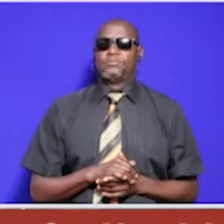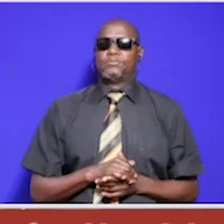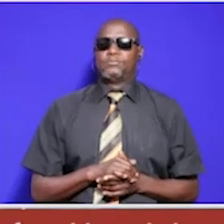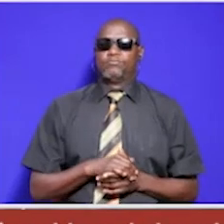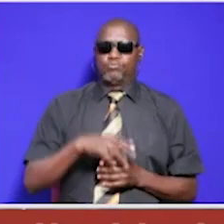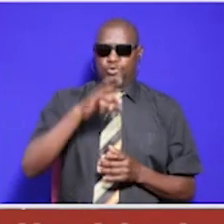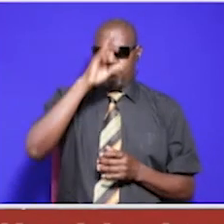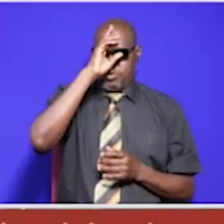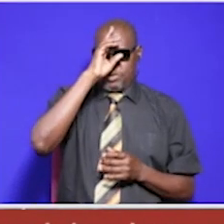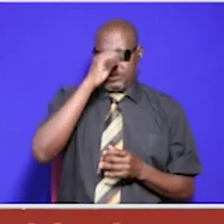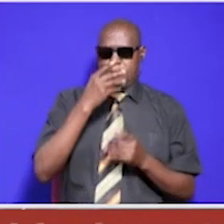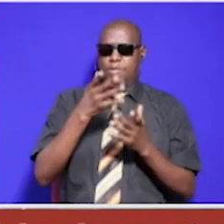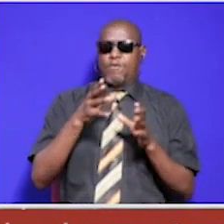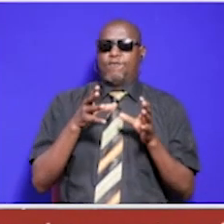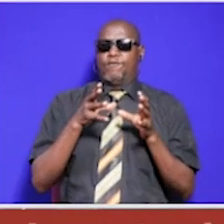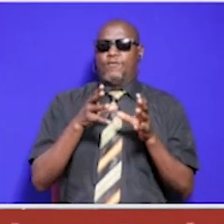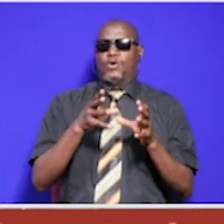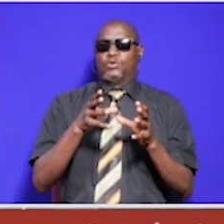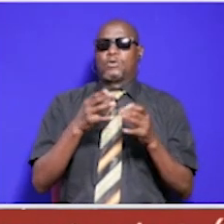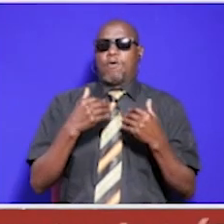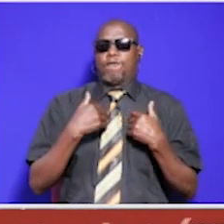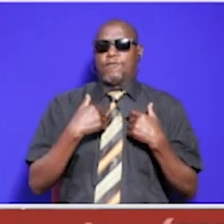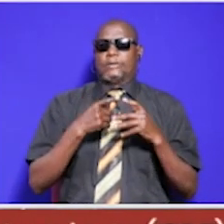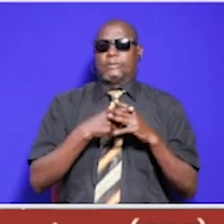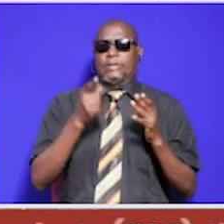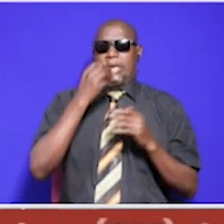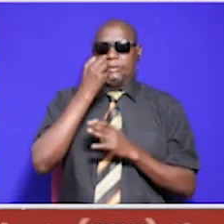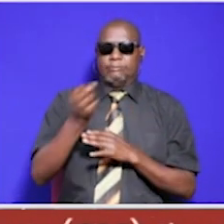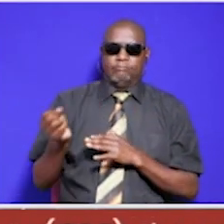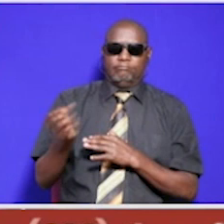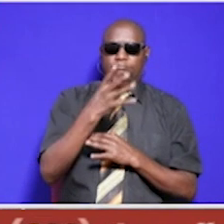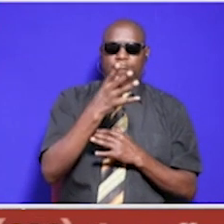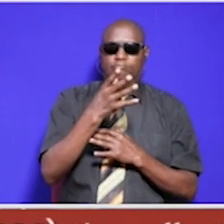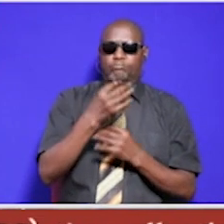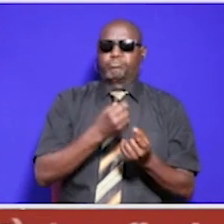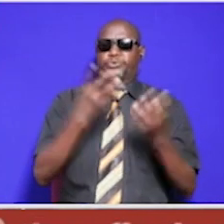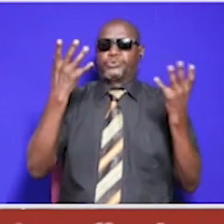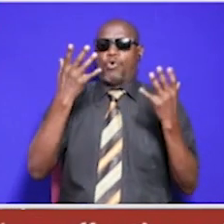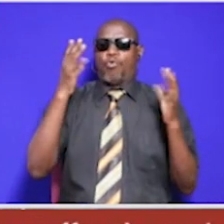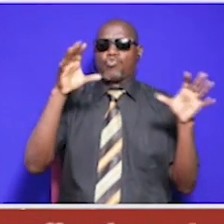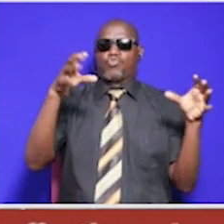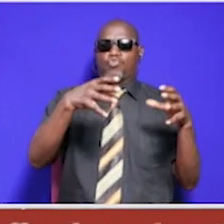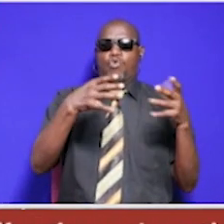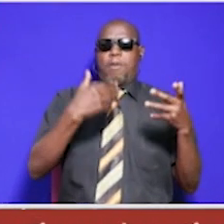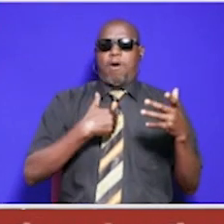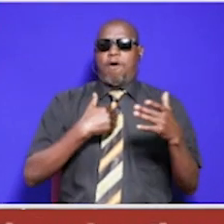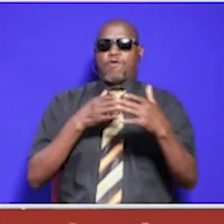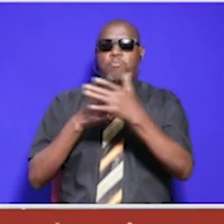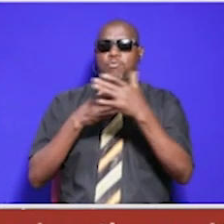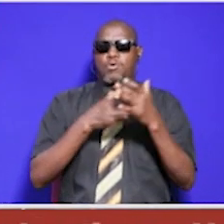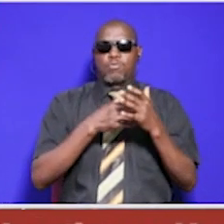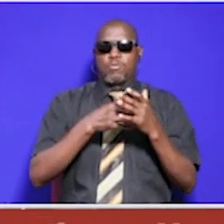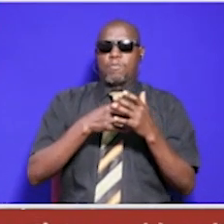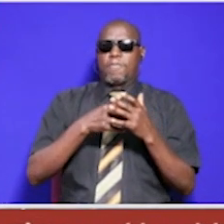Now, police were forced to use tear gas to disperse an irate mob that barricaded the Narok-Bomet